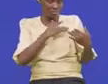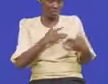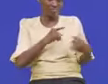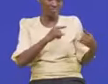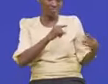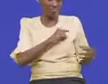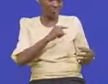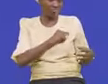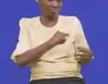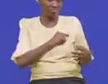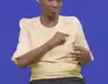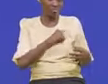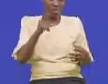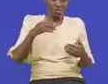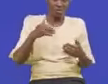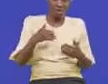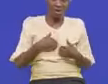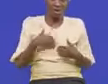Fɔbubu le me o.